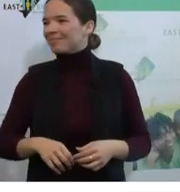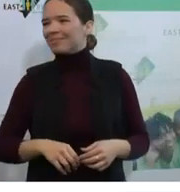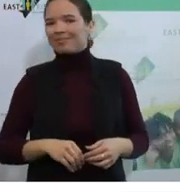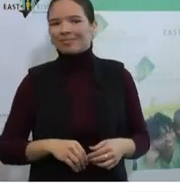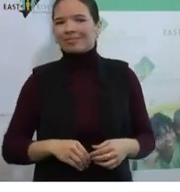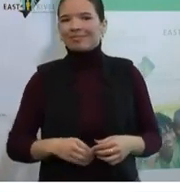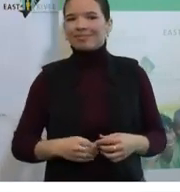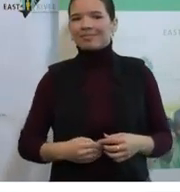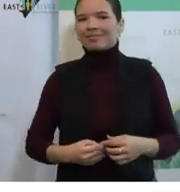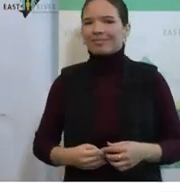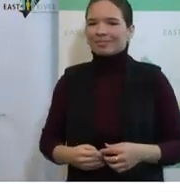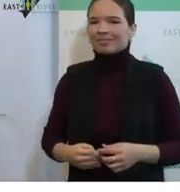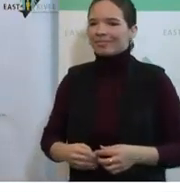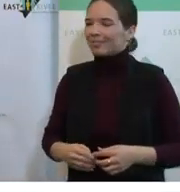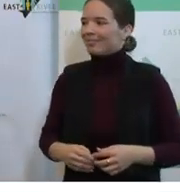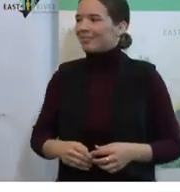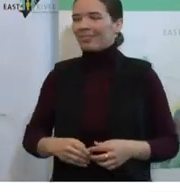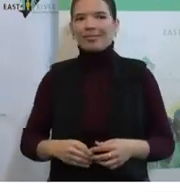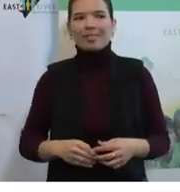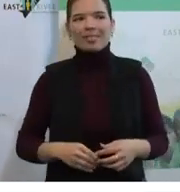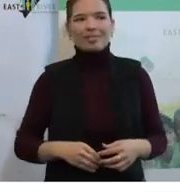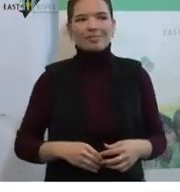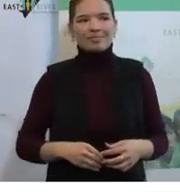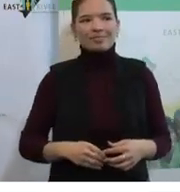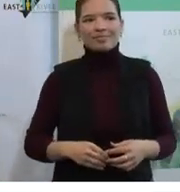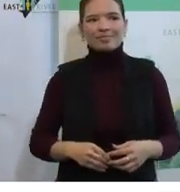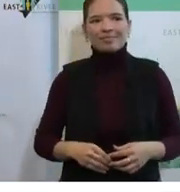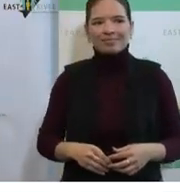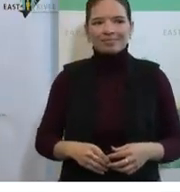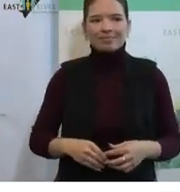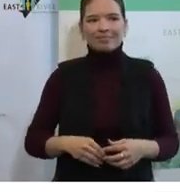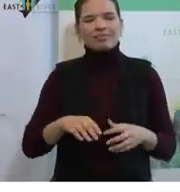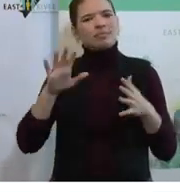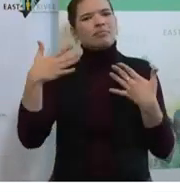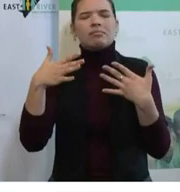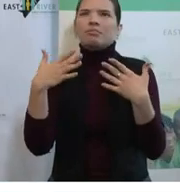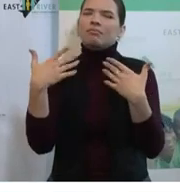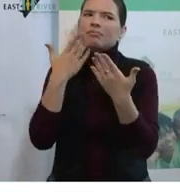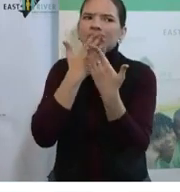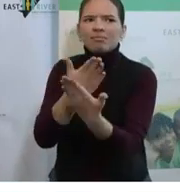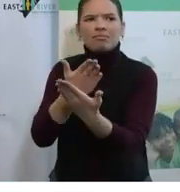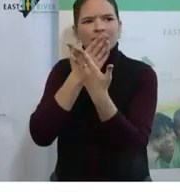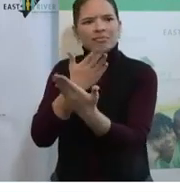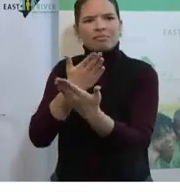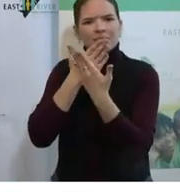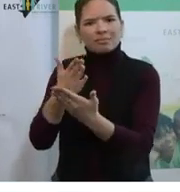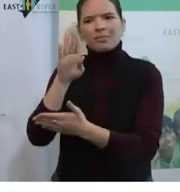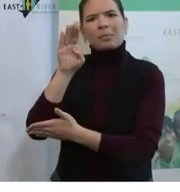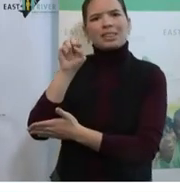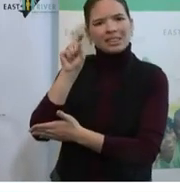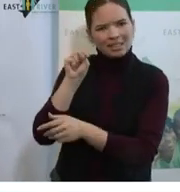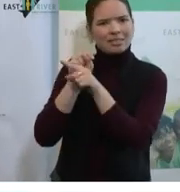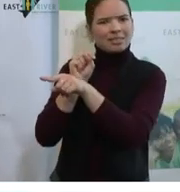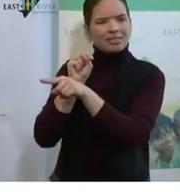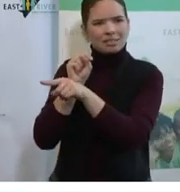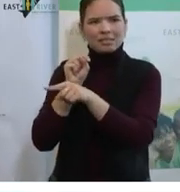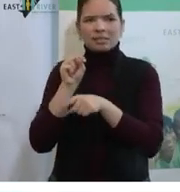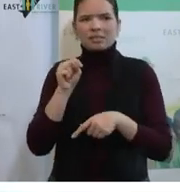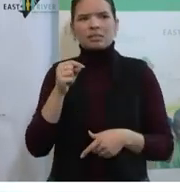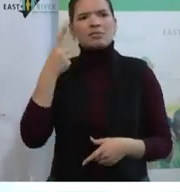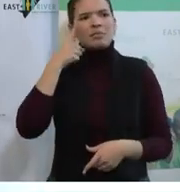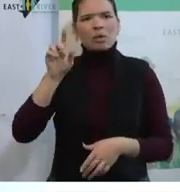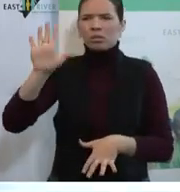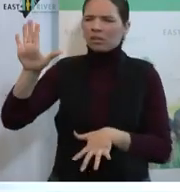So we can't thank enough May Best and our hosts here at East River Family Strengthening Collaborative, and also the